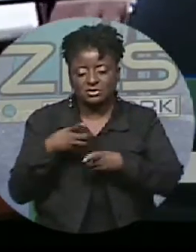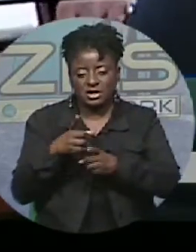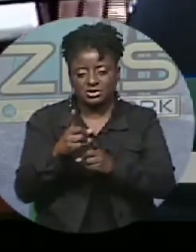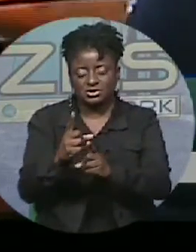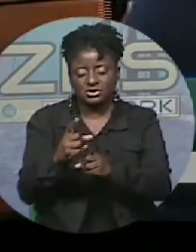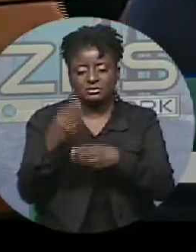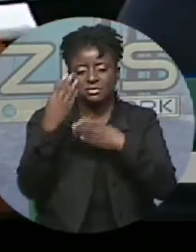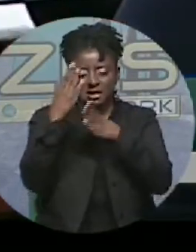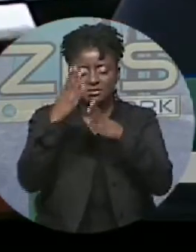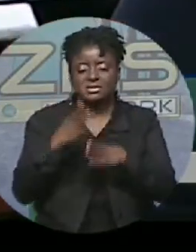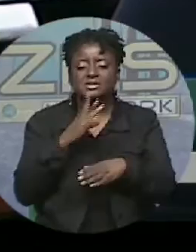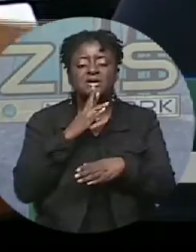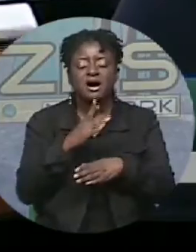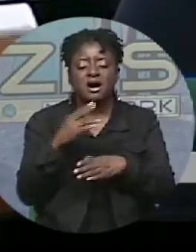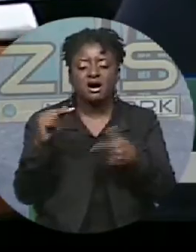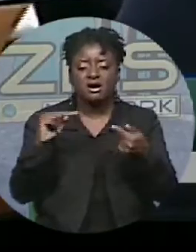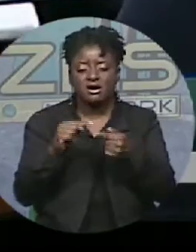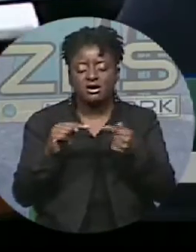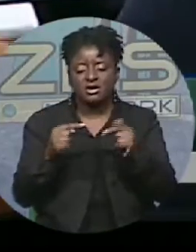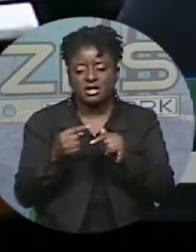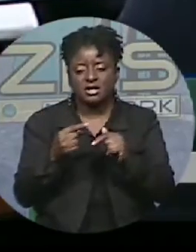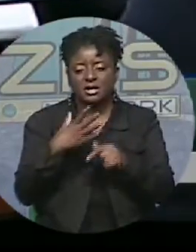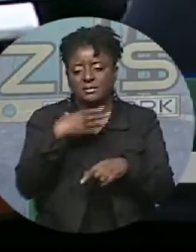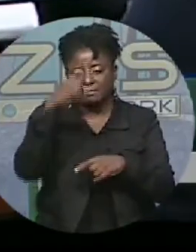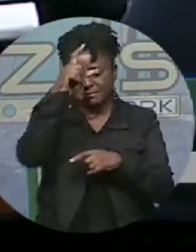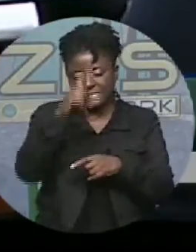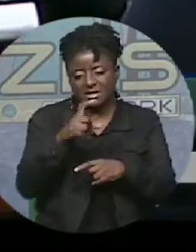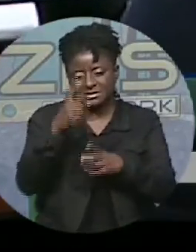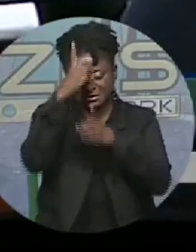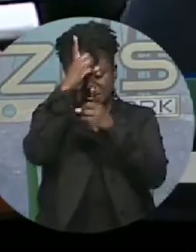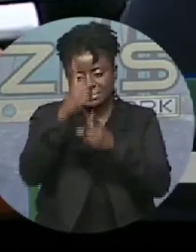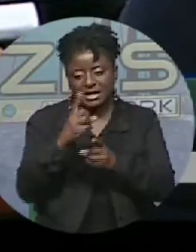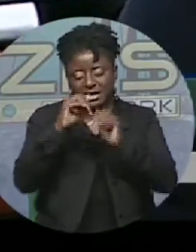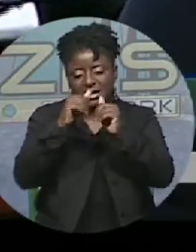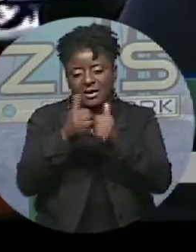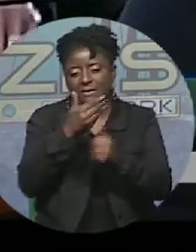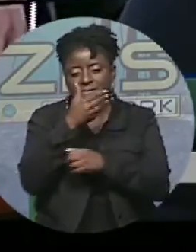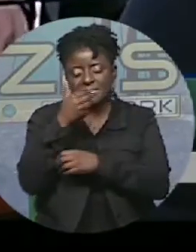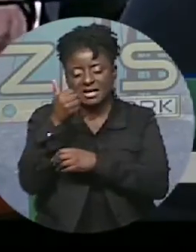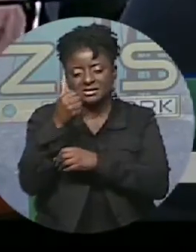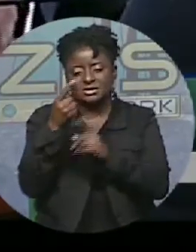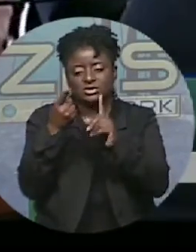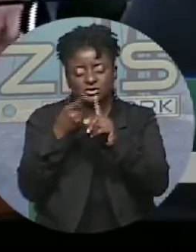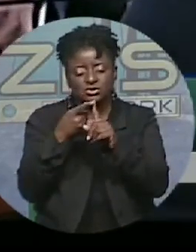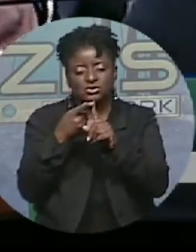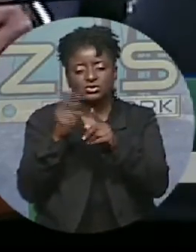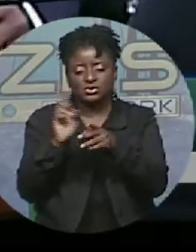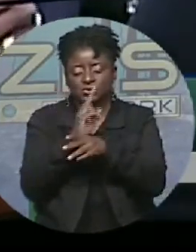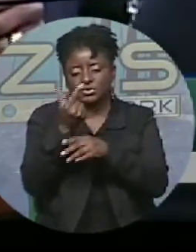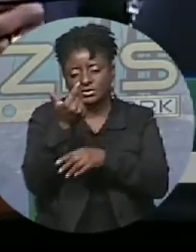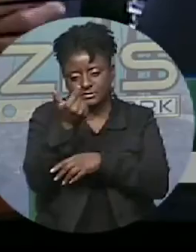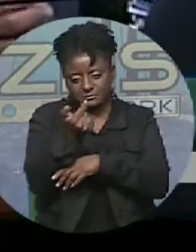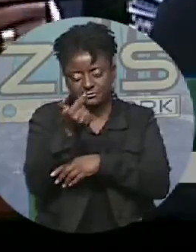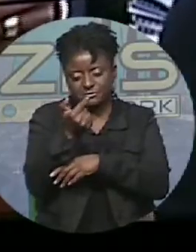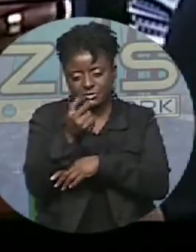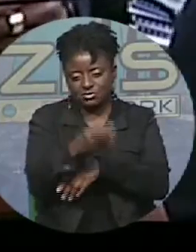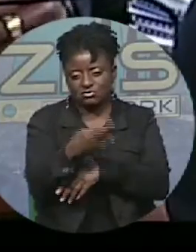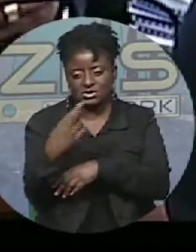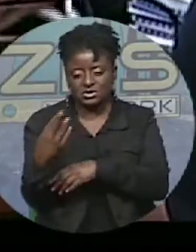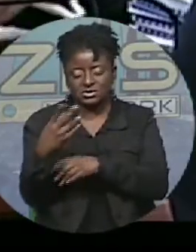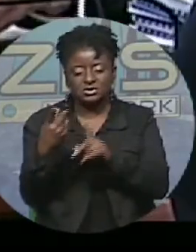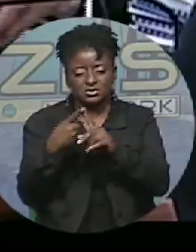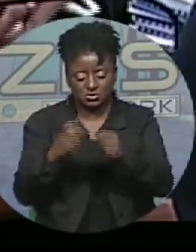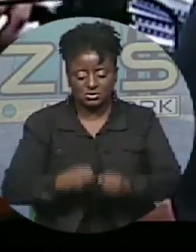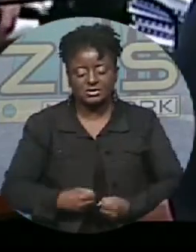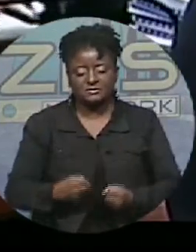they're going to be able to use their scarce resources to continue to survive in this environment. I think